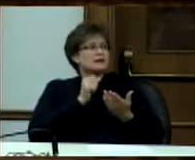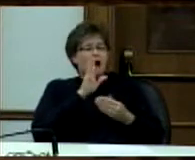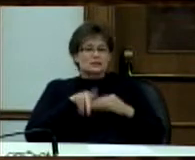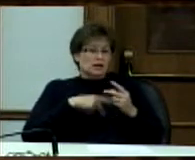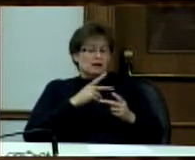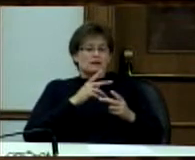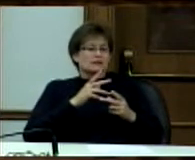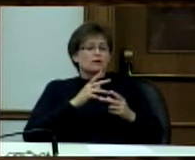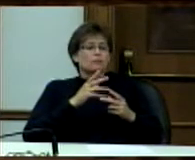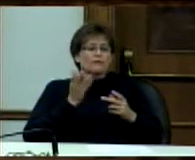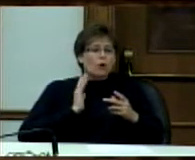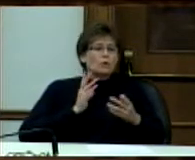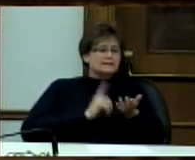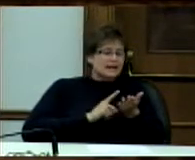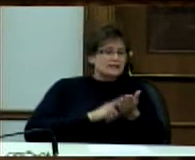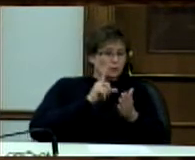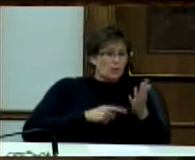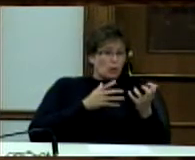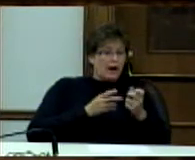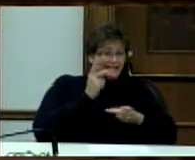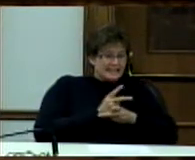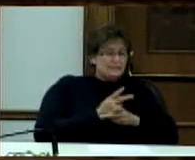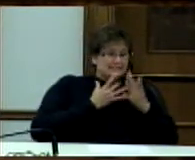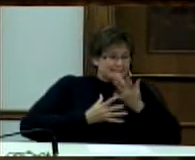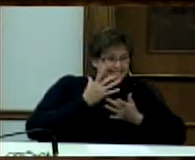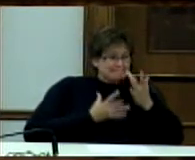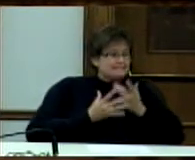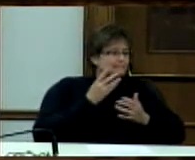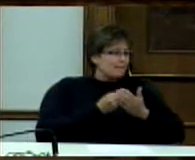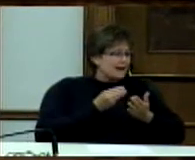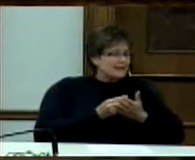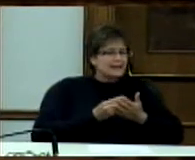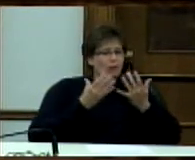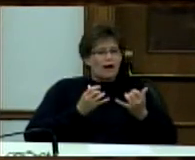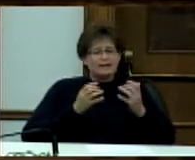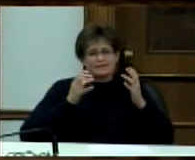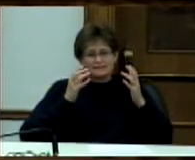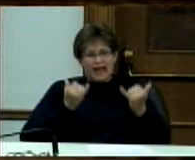just keeping what we have and trying to minimize a loss.